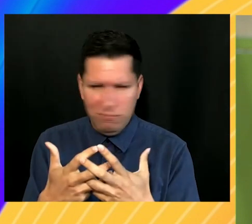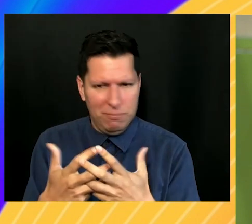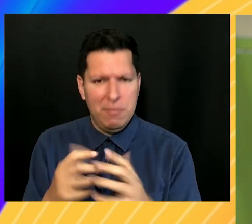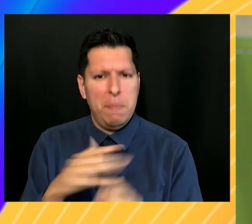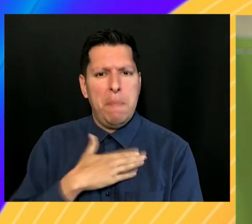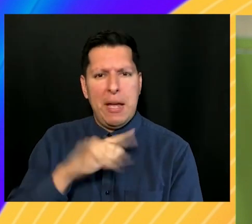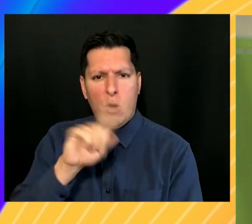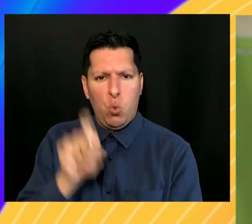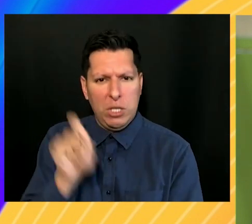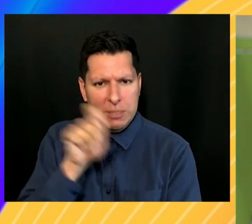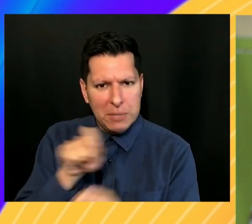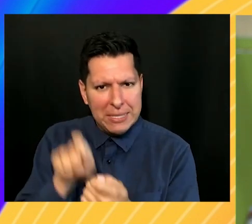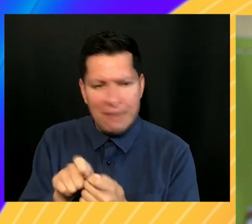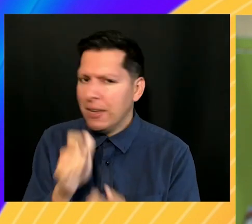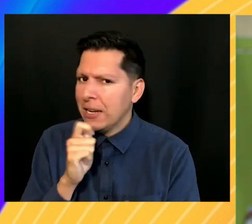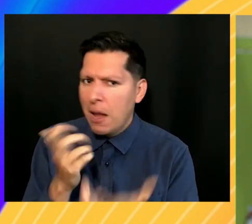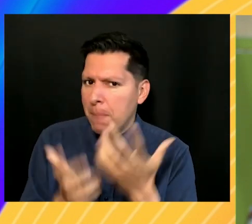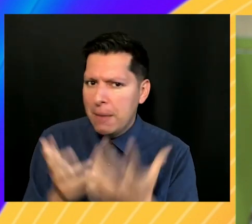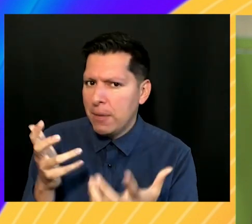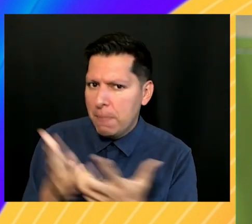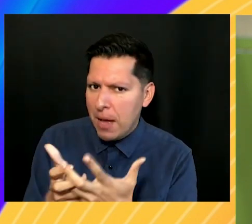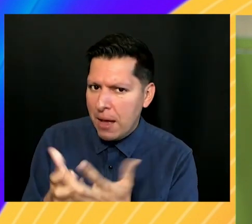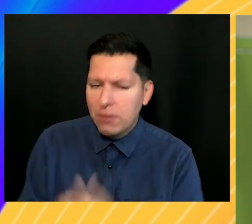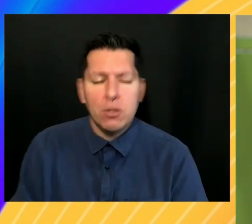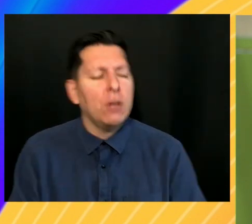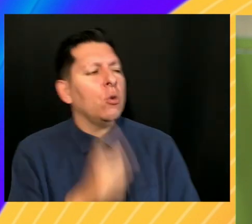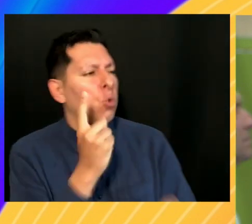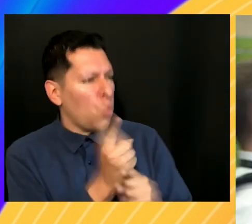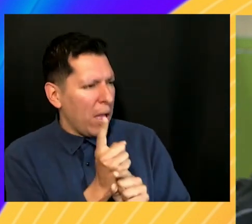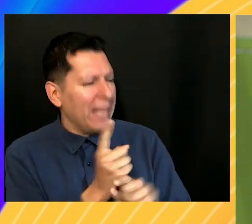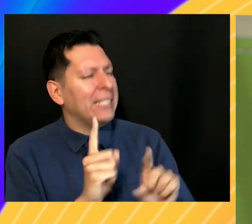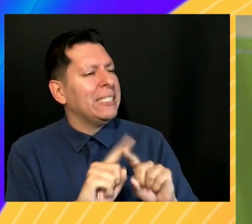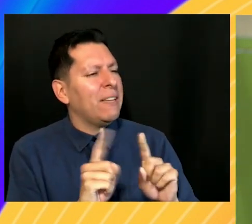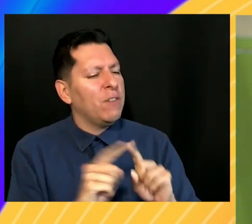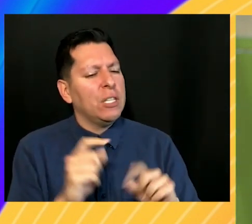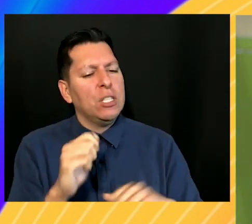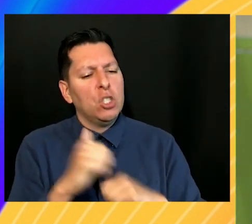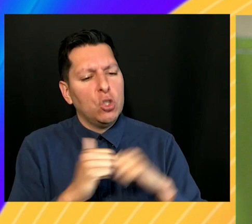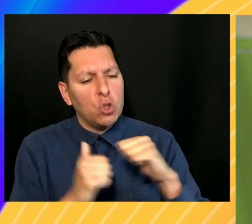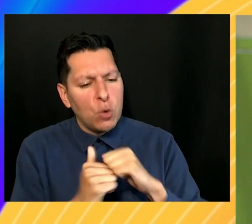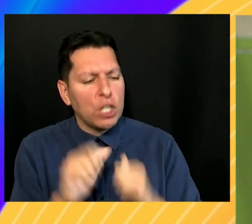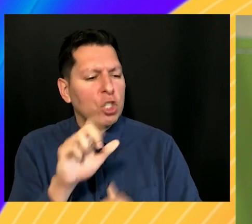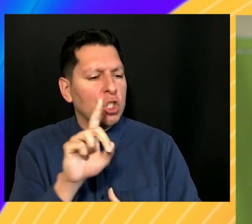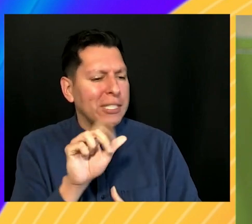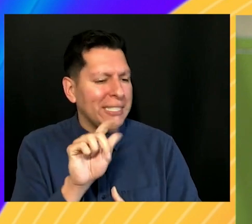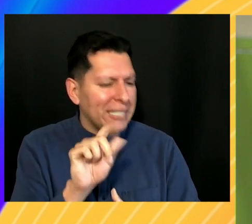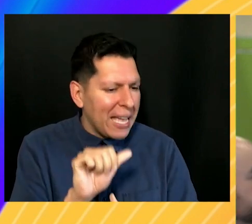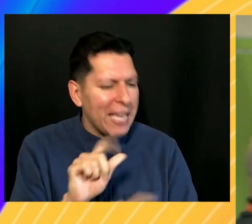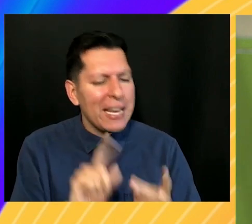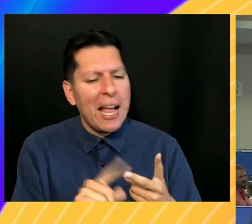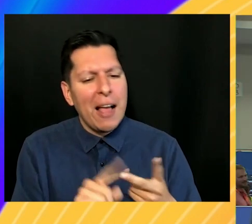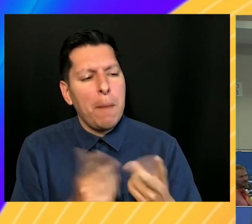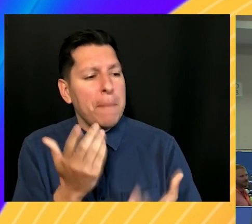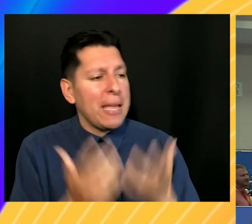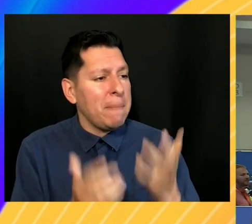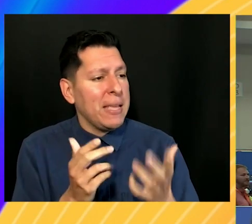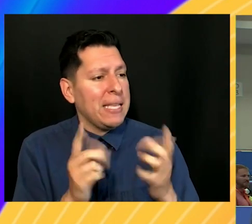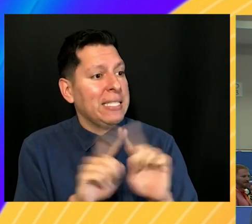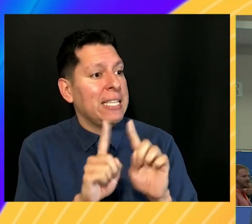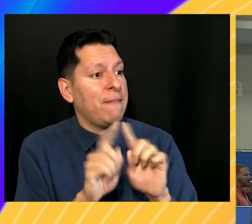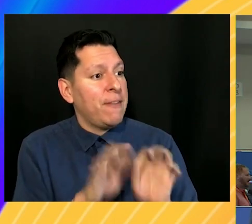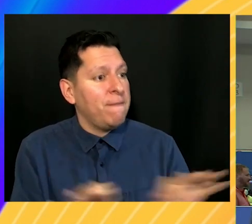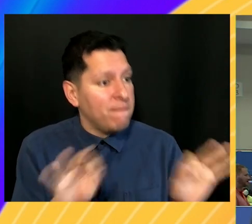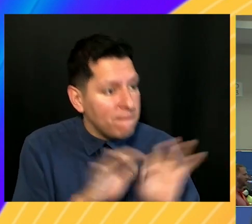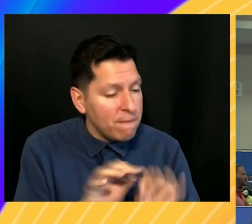know, having unstructured data, structured data, but also you might have different fields mapping to different values, or you might have a naming schema that's